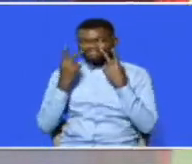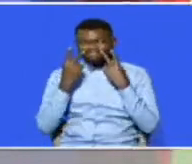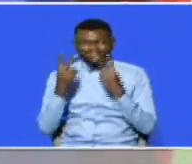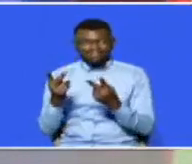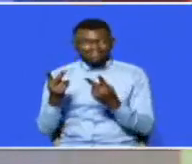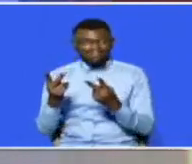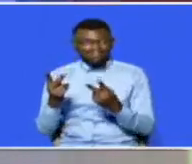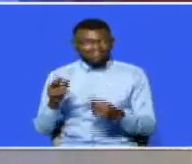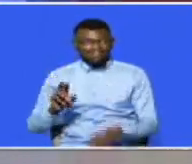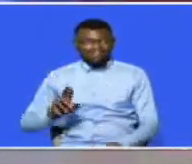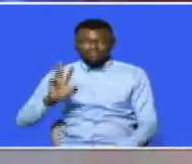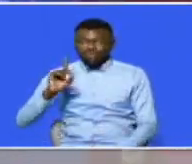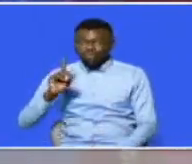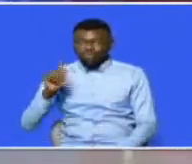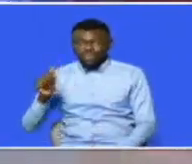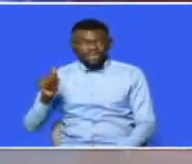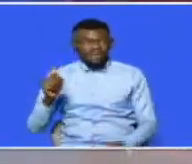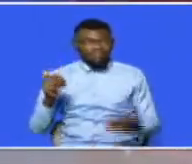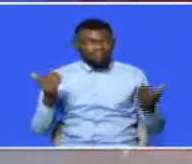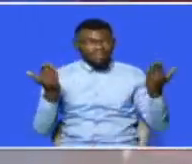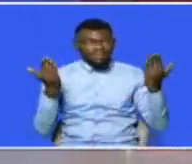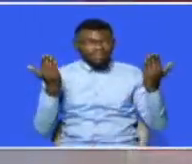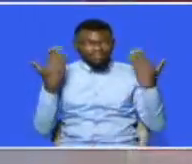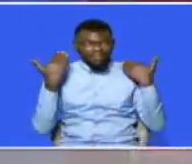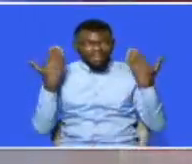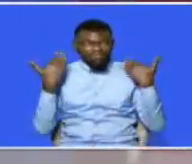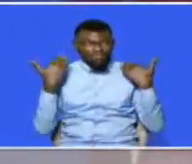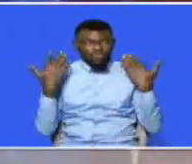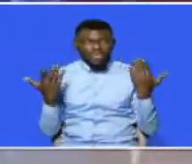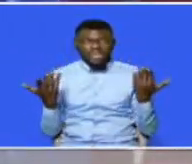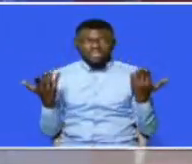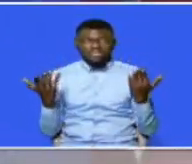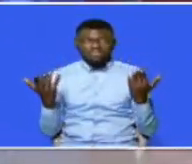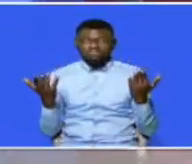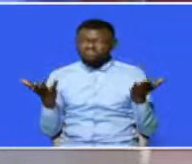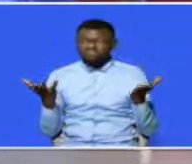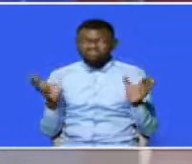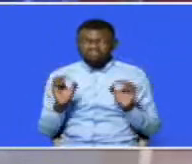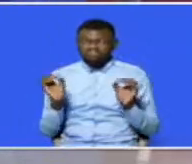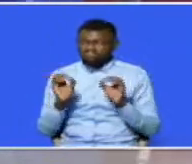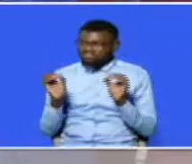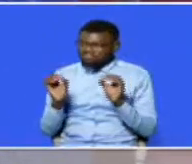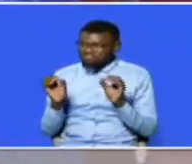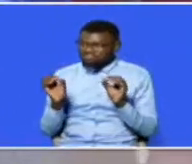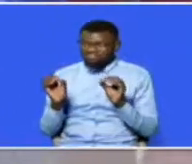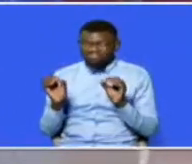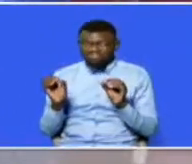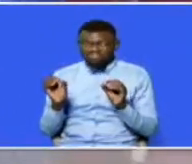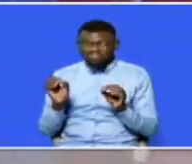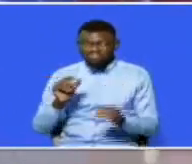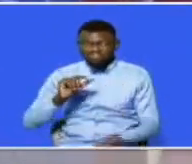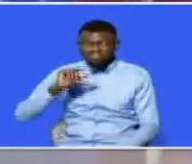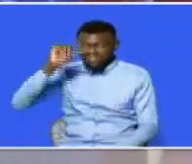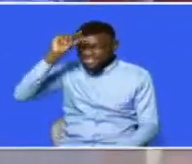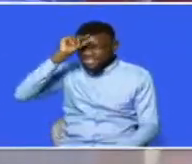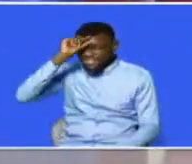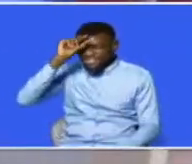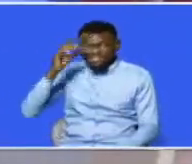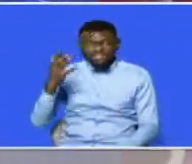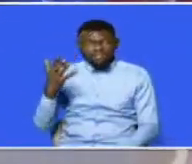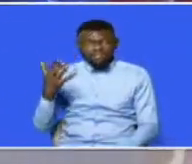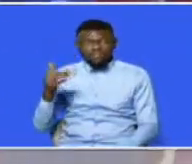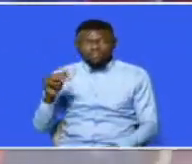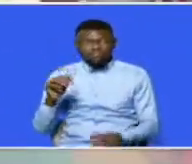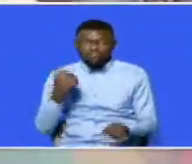Unda iko ndani ya Meru kwa sababu wenye mko nao kwa serikali hawakuji tufanye